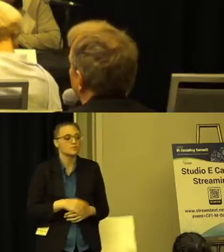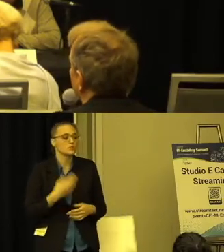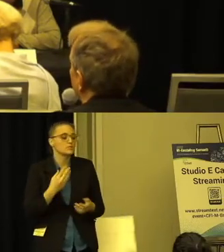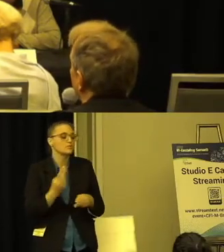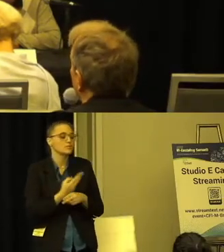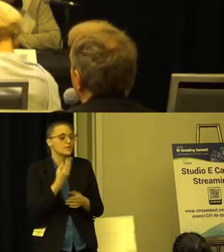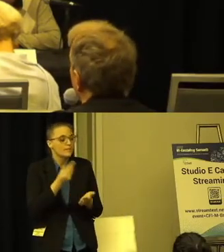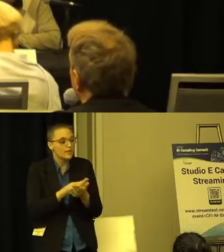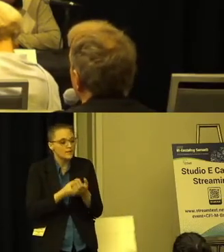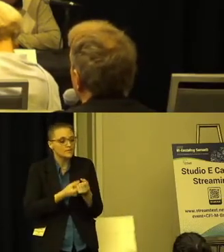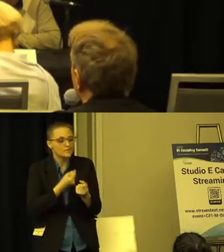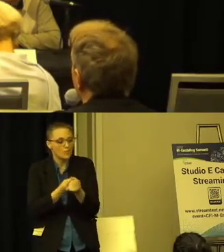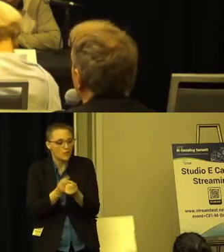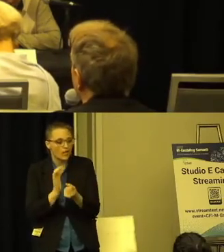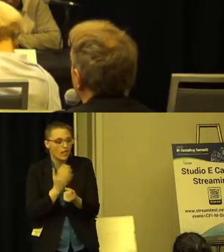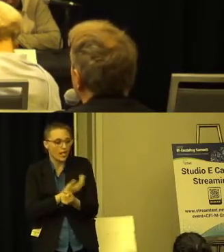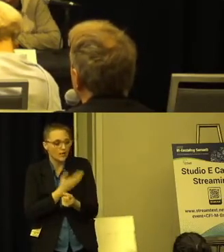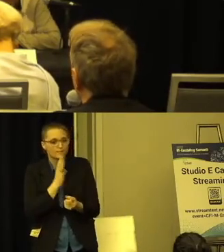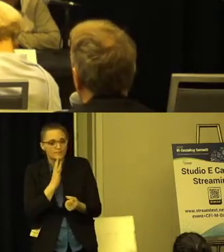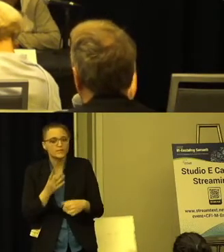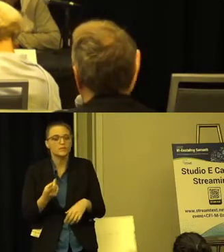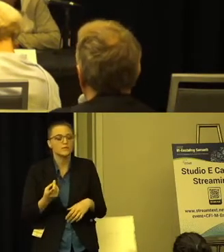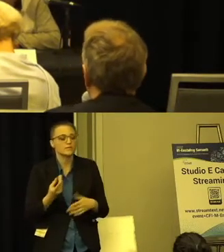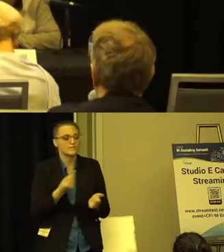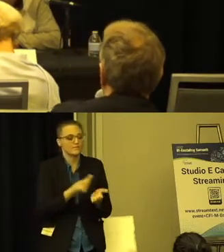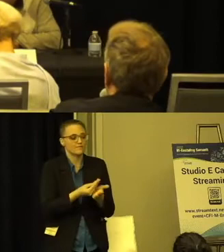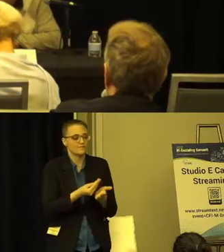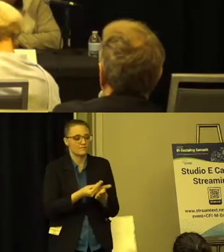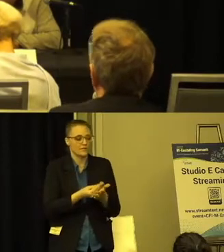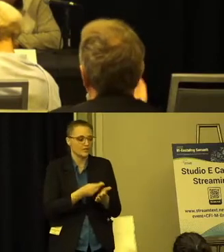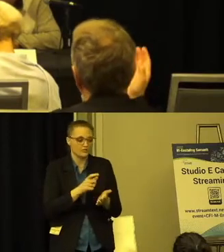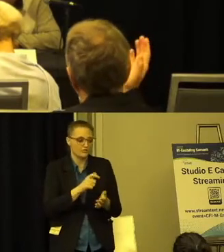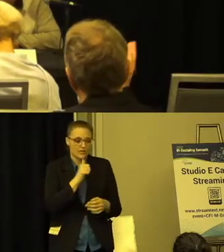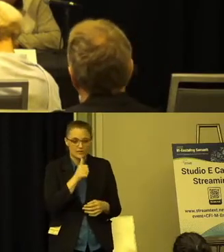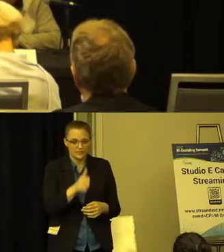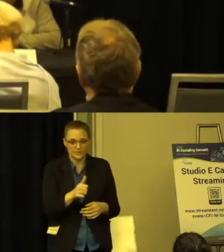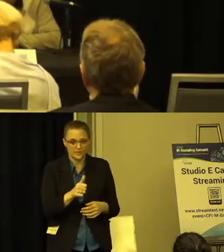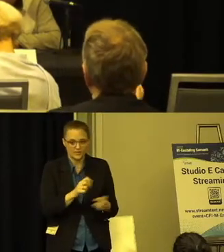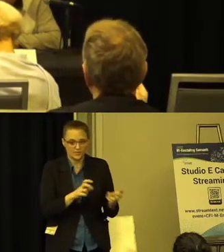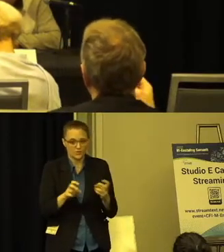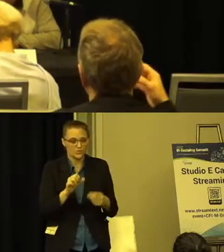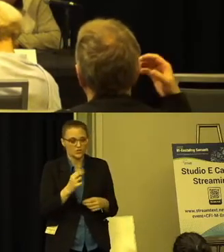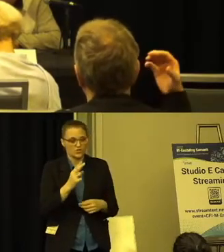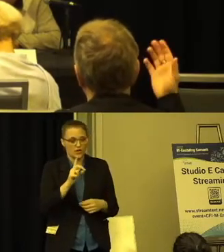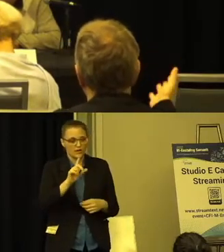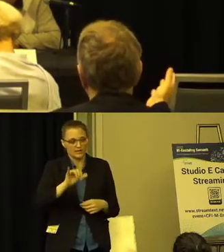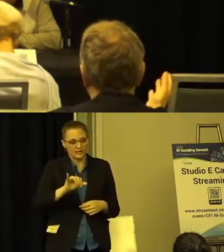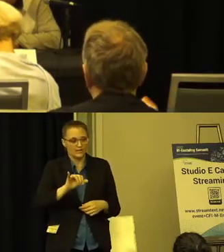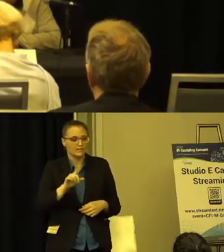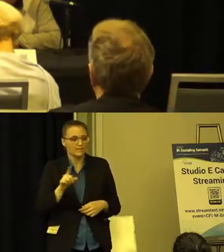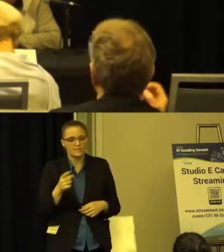is, right? Funding should not be an issue. And Shadi said, this isn't about,